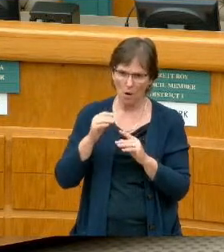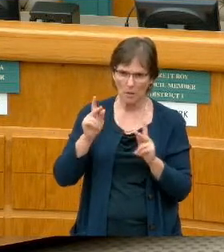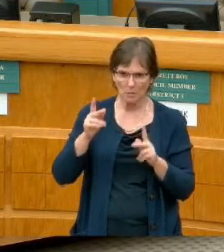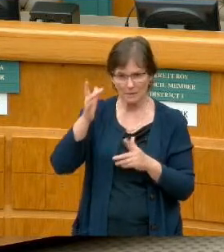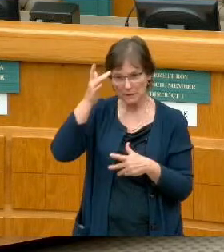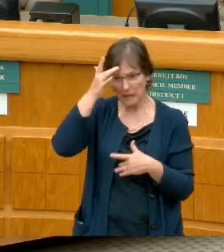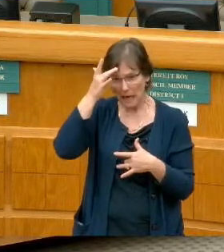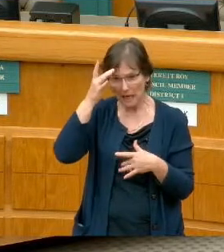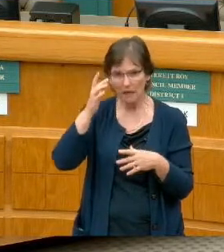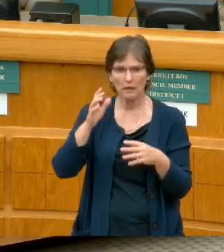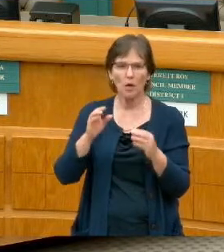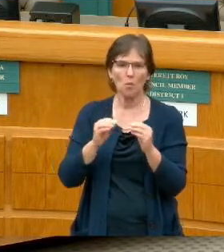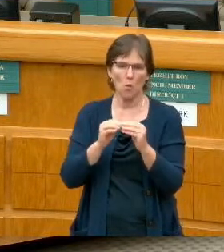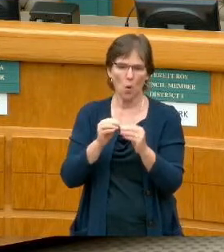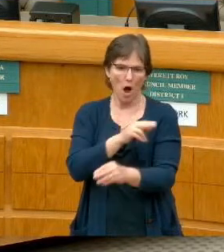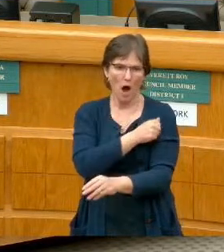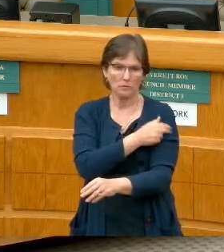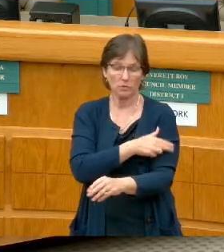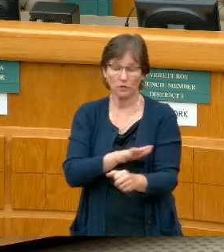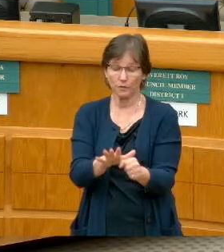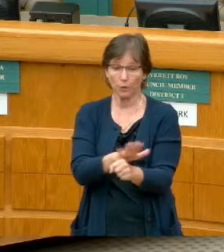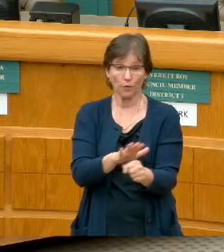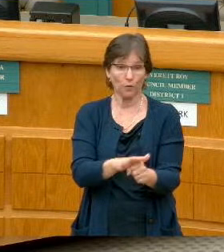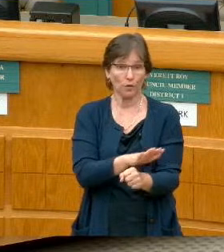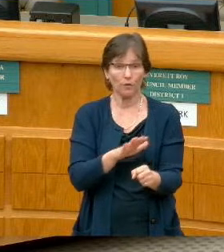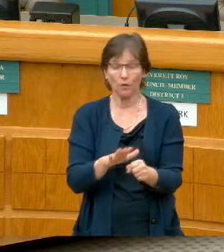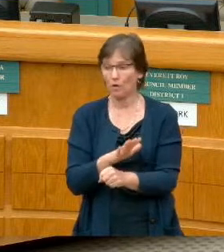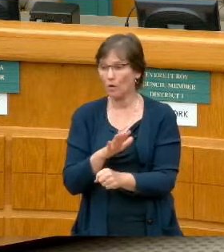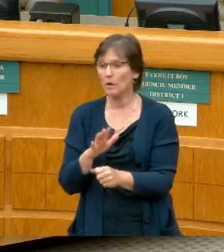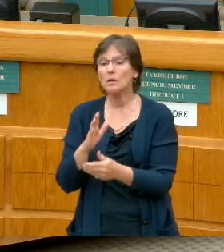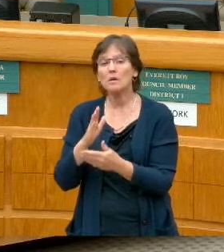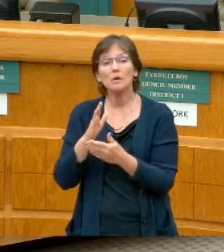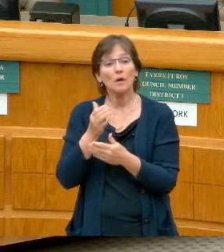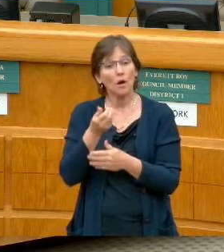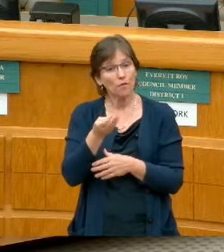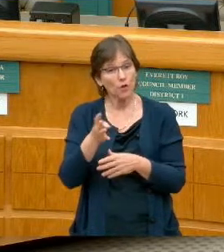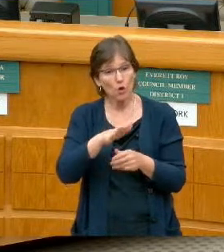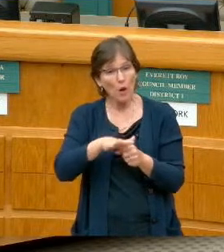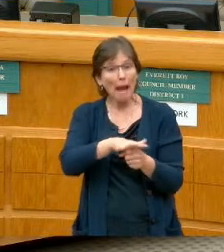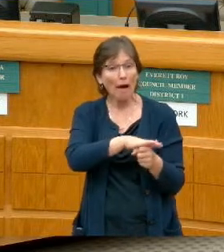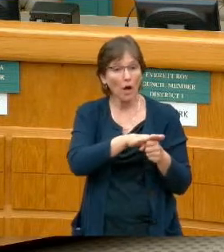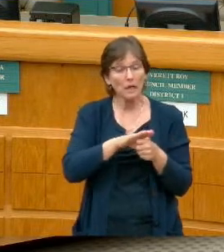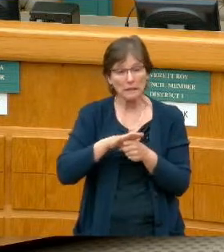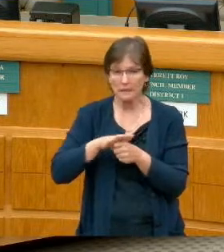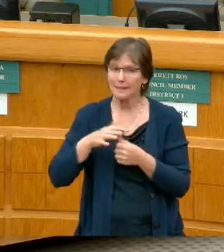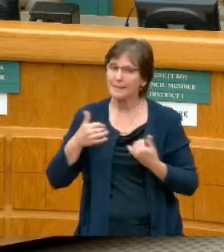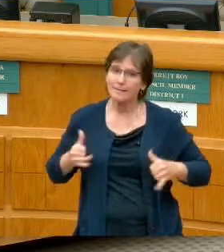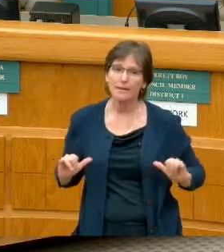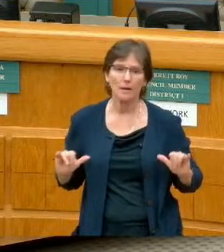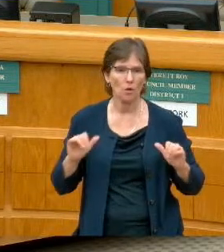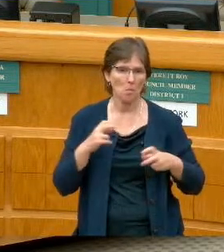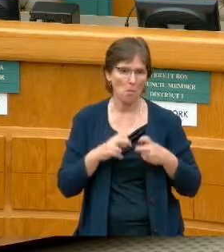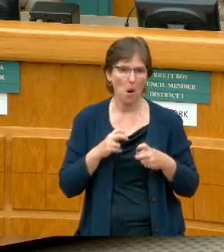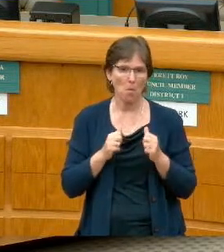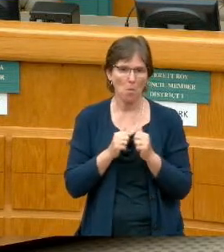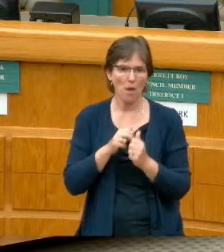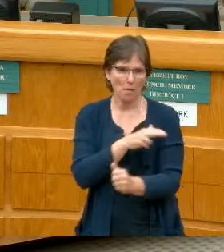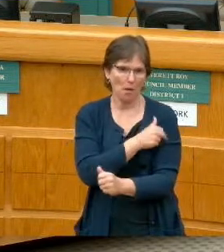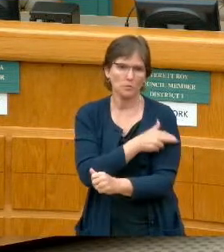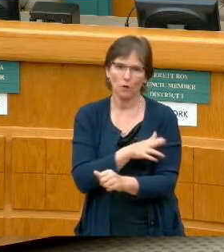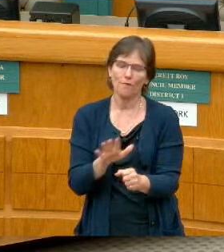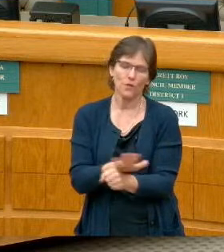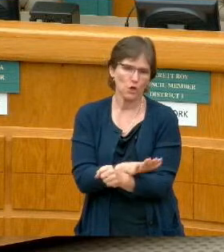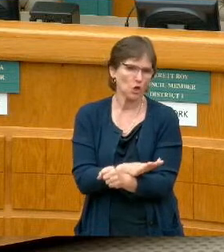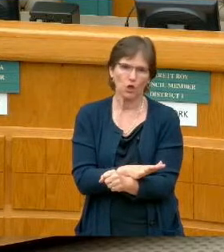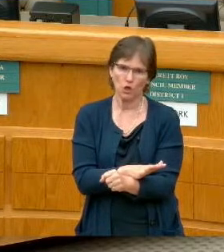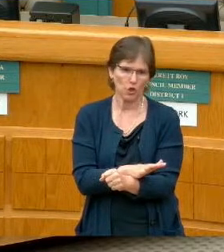thin. This is still the case in some unique areas. And I do want to point out that it's